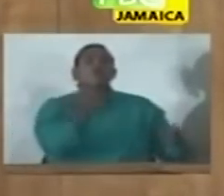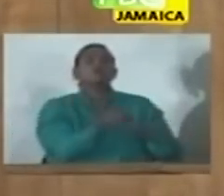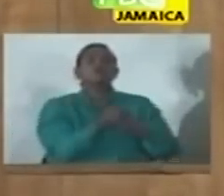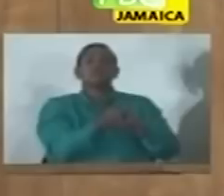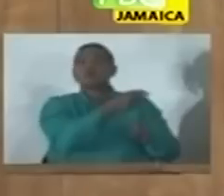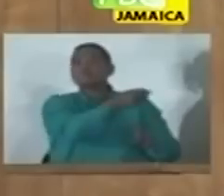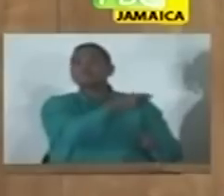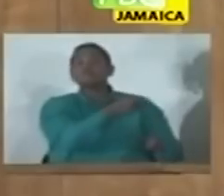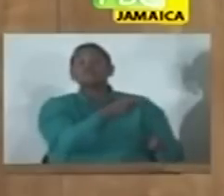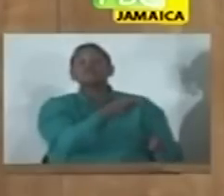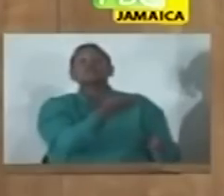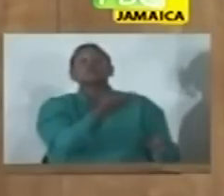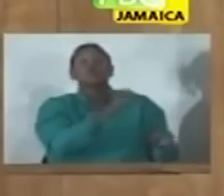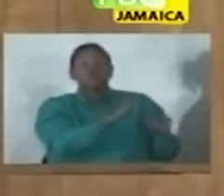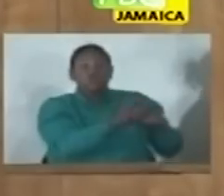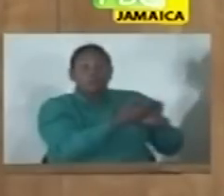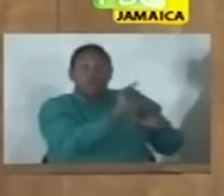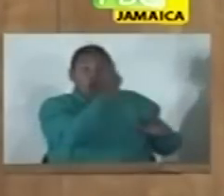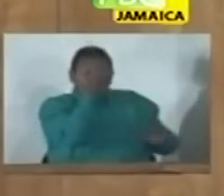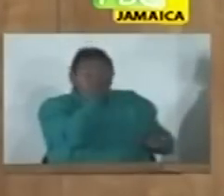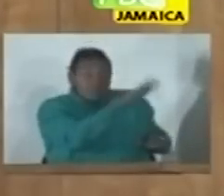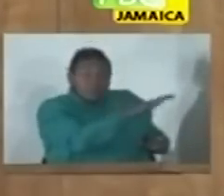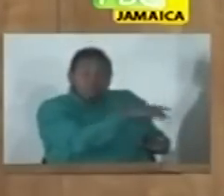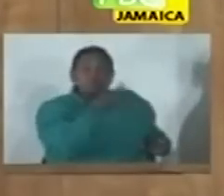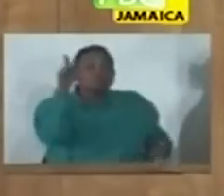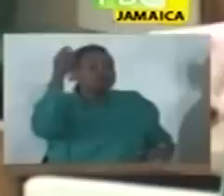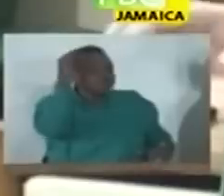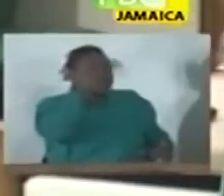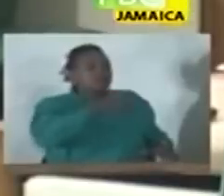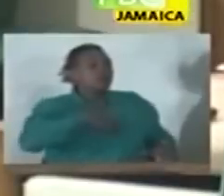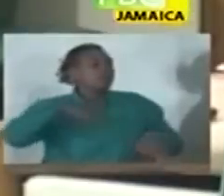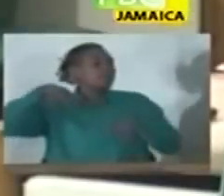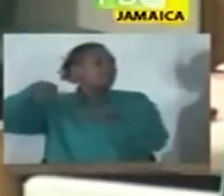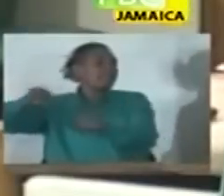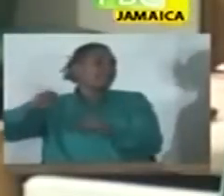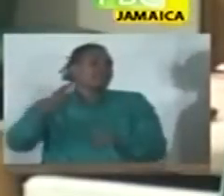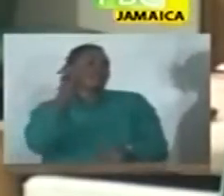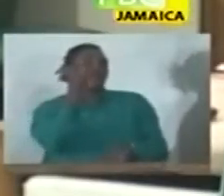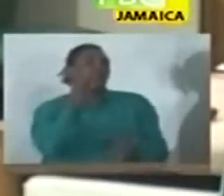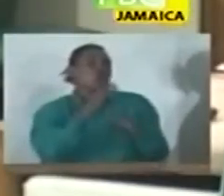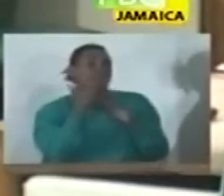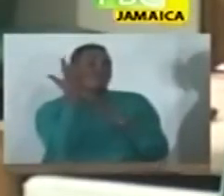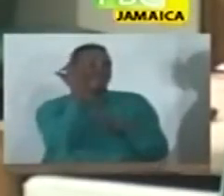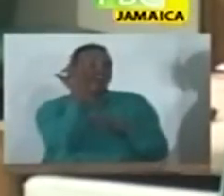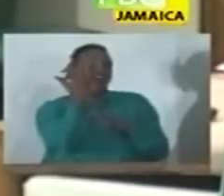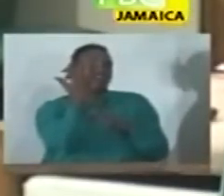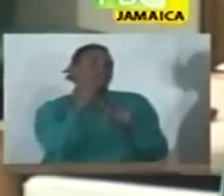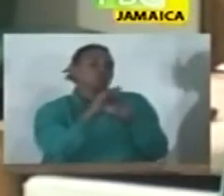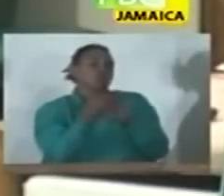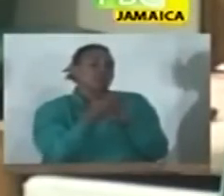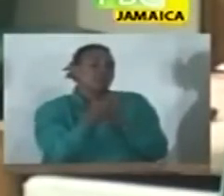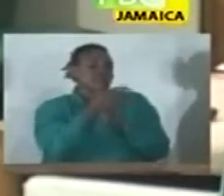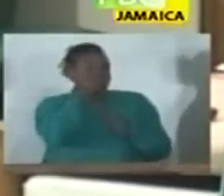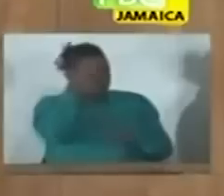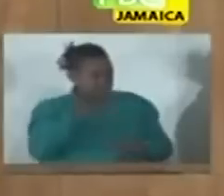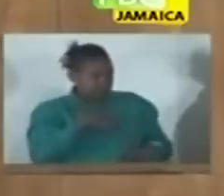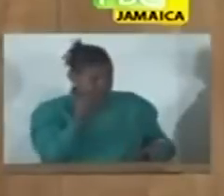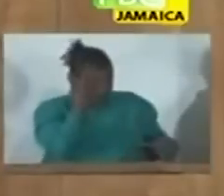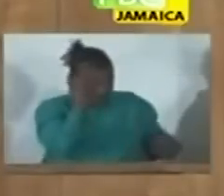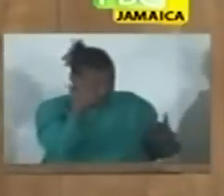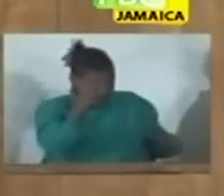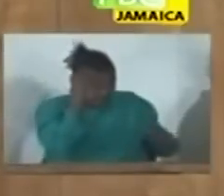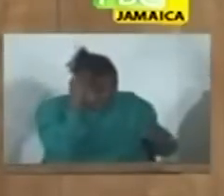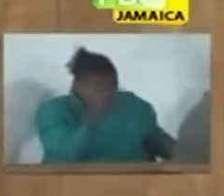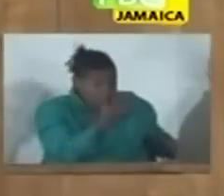consular service or the government of Jamaica that they were holding 5 Jamaicans